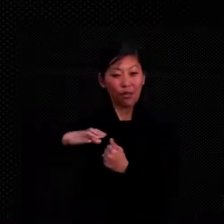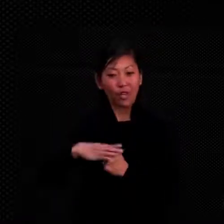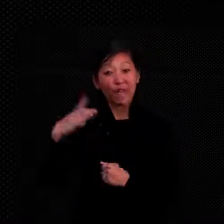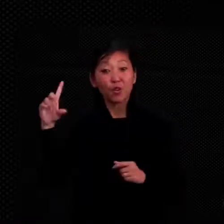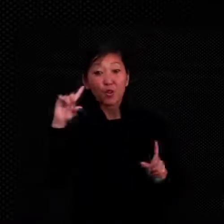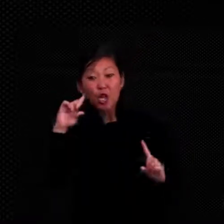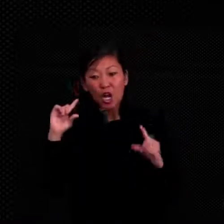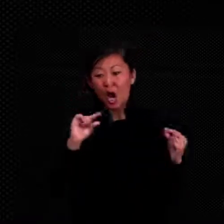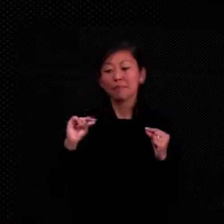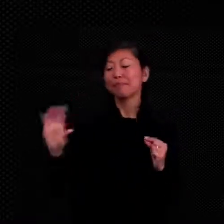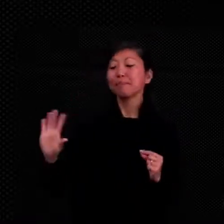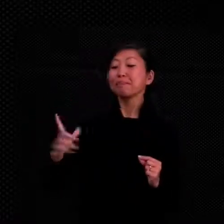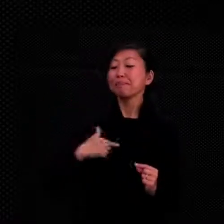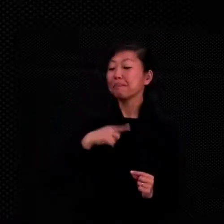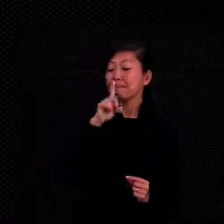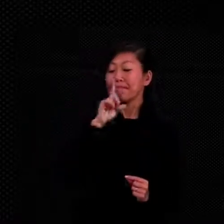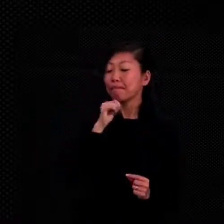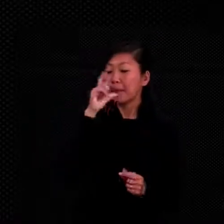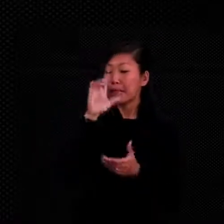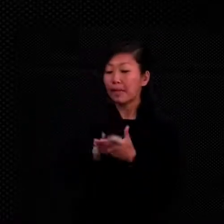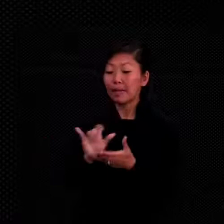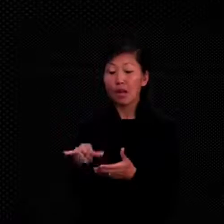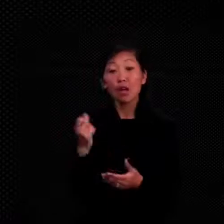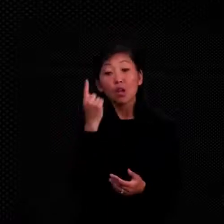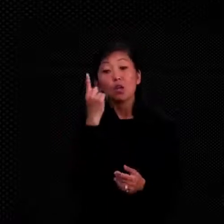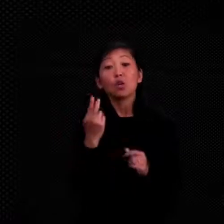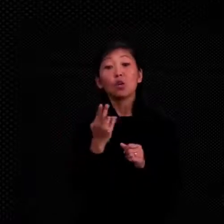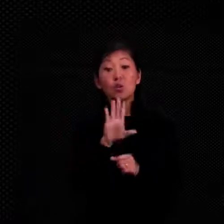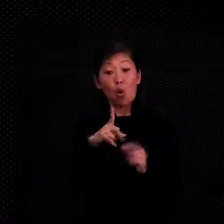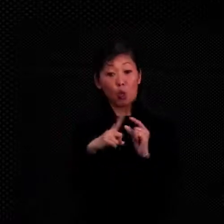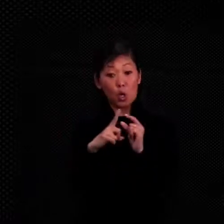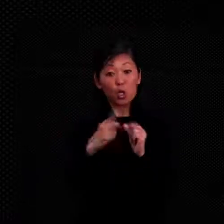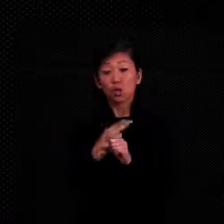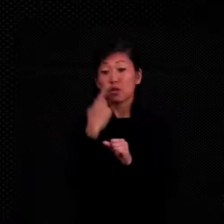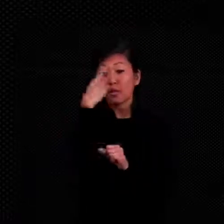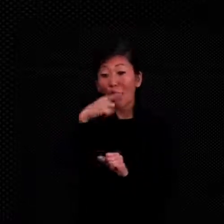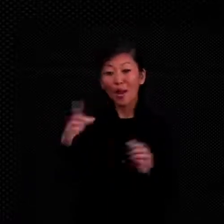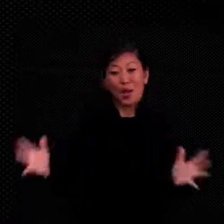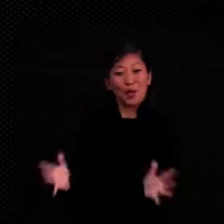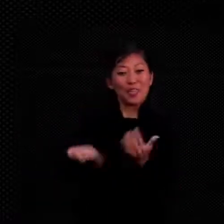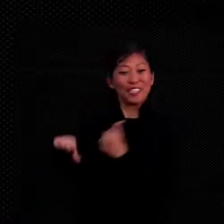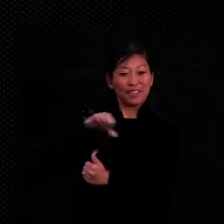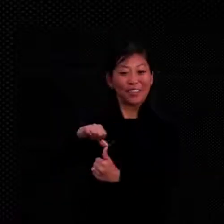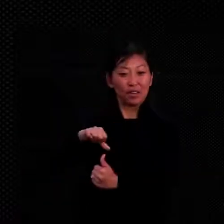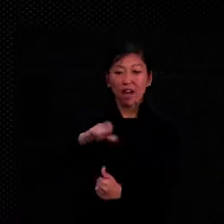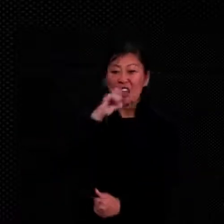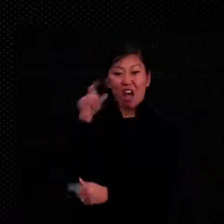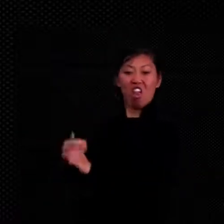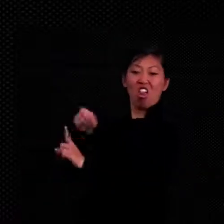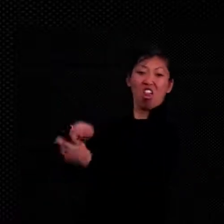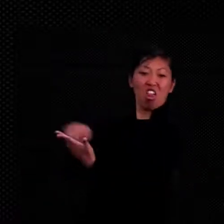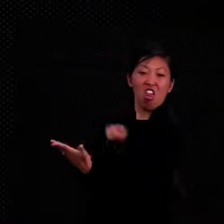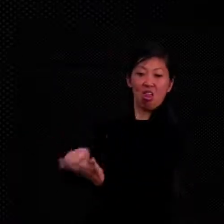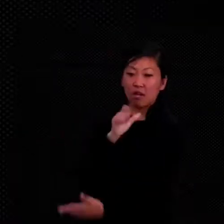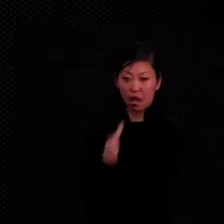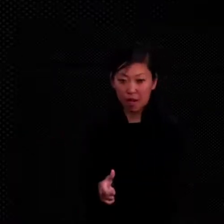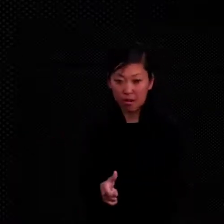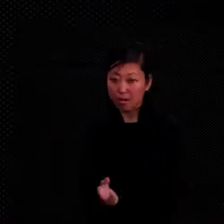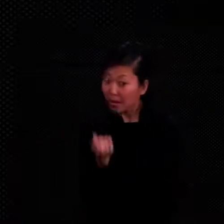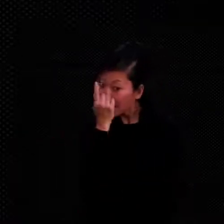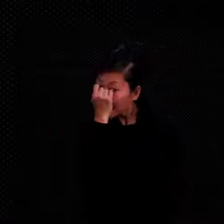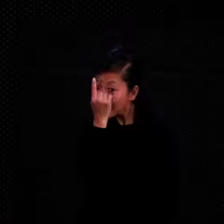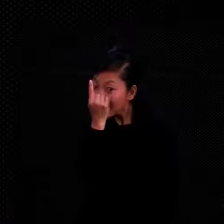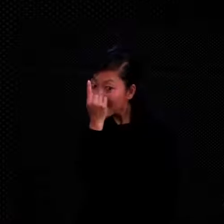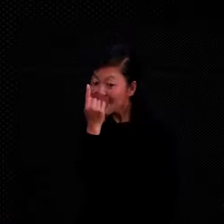words to build one another up rather than to tear each other down. And yet one of the things that I can guarantee you will be